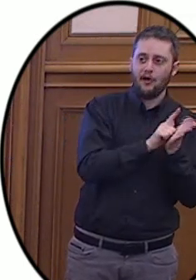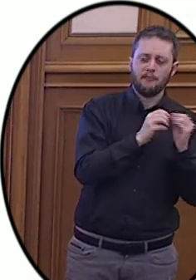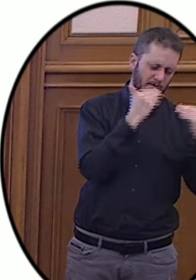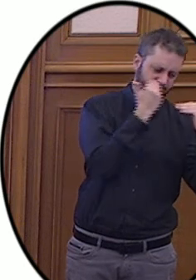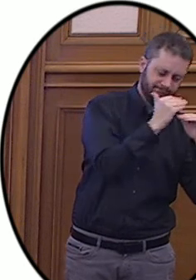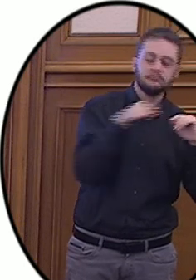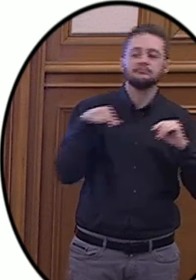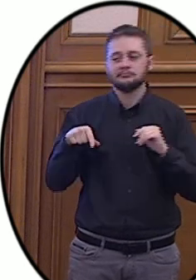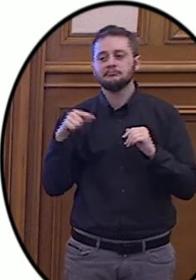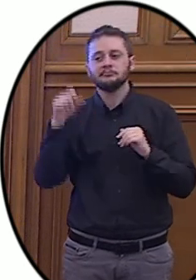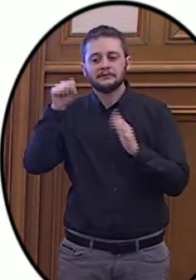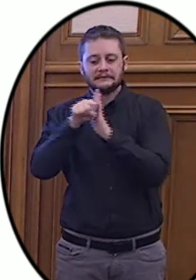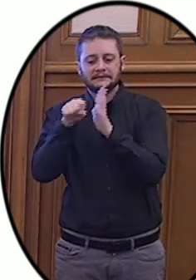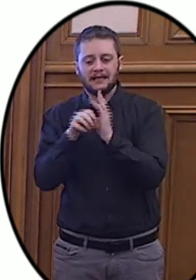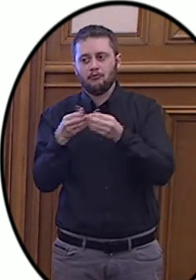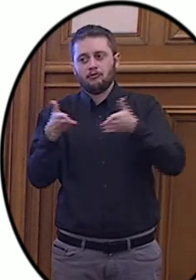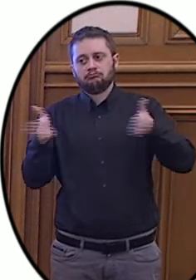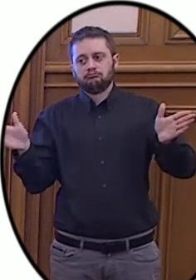does.